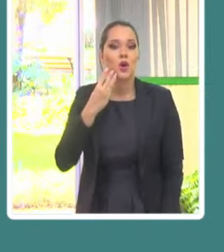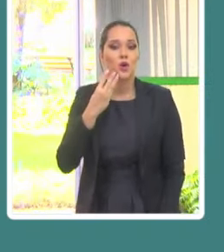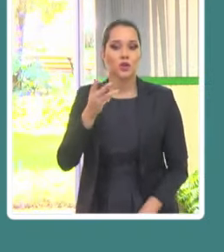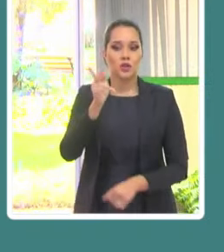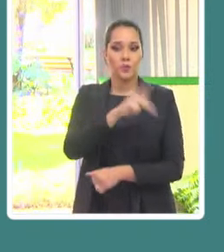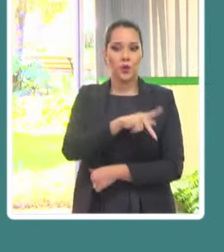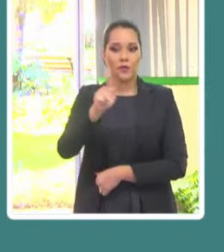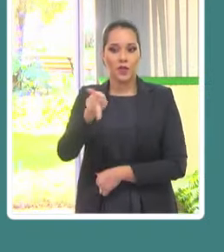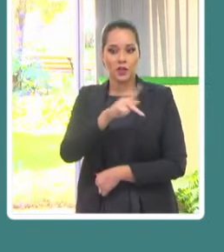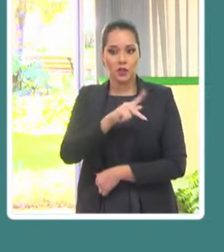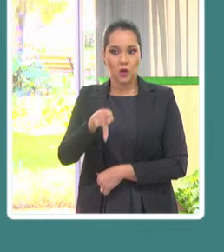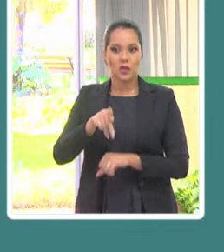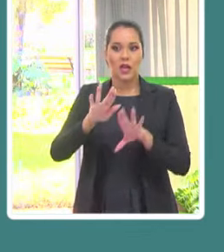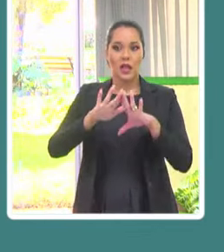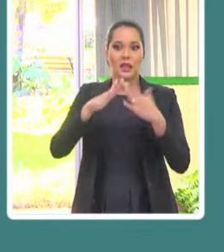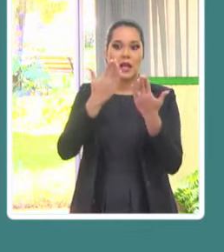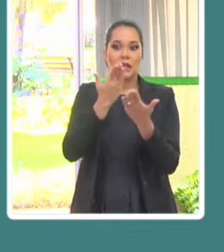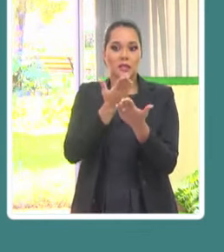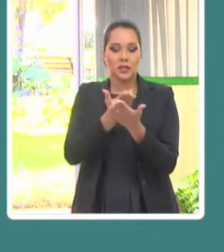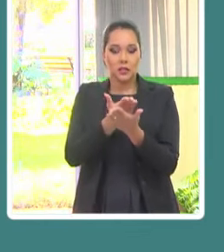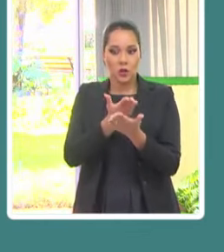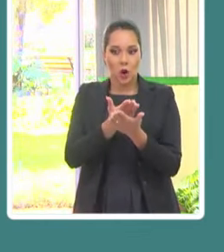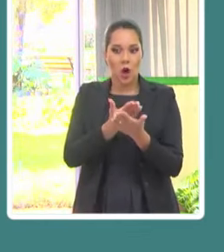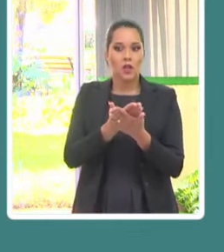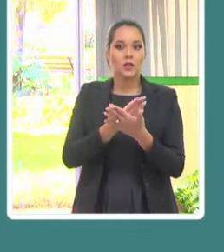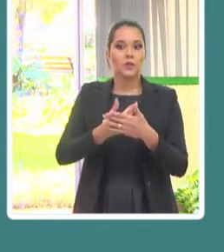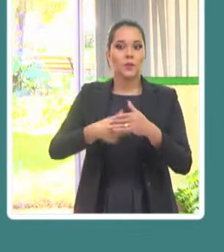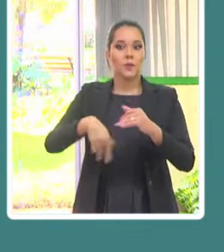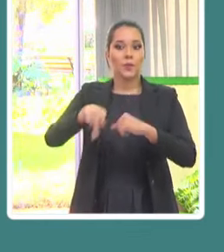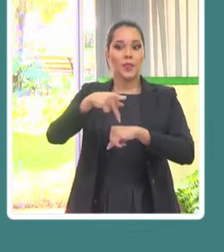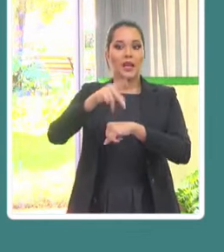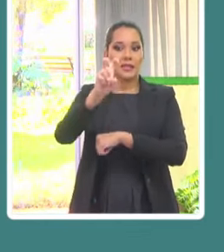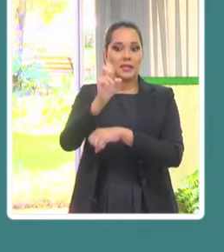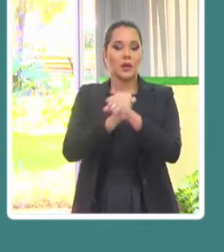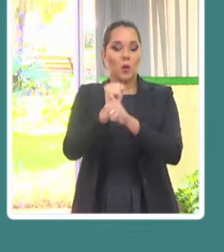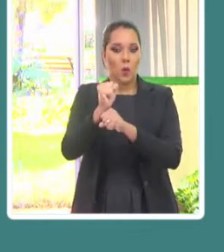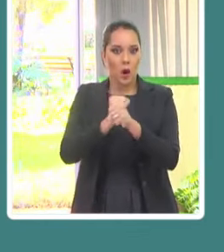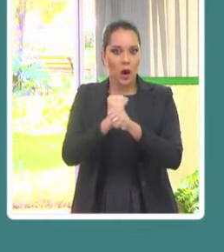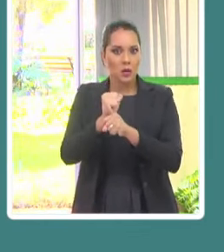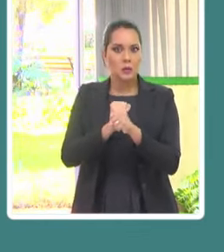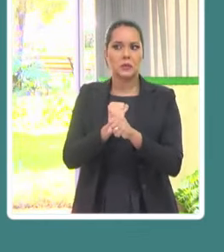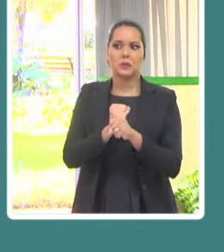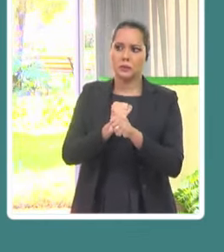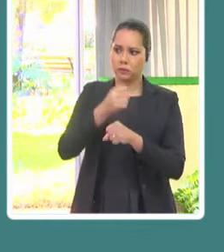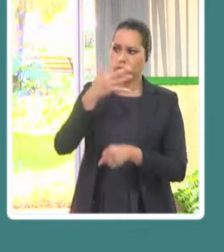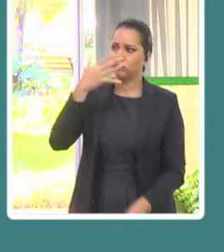million in 5 years. It was crazy. Built